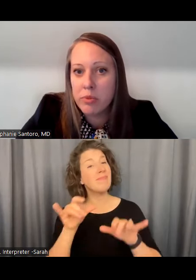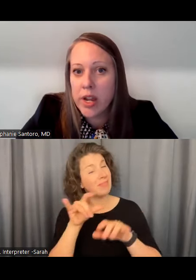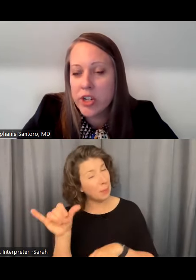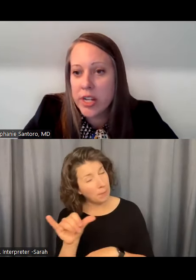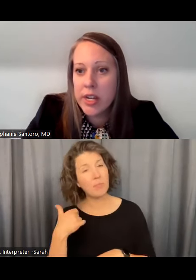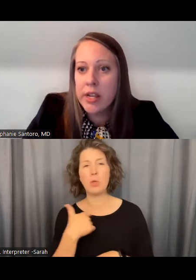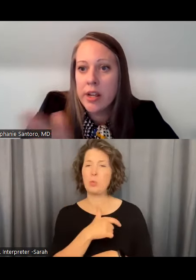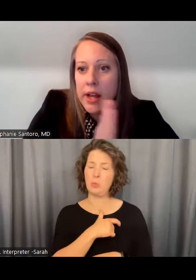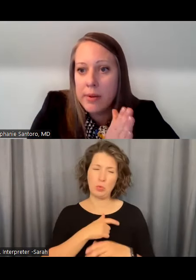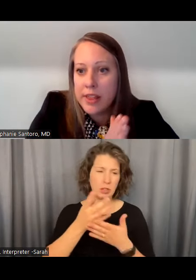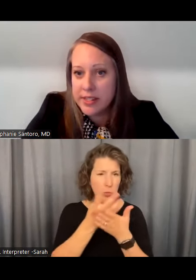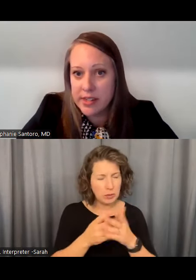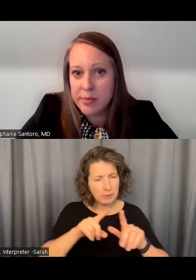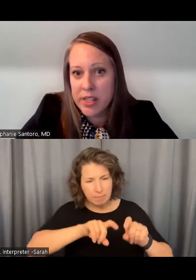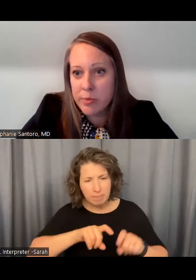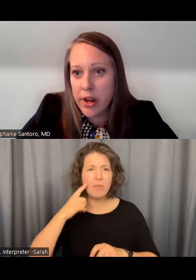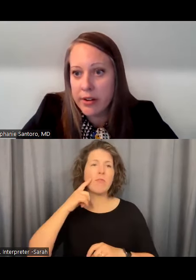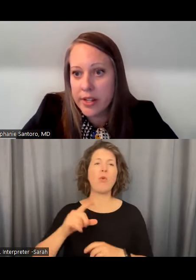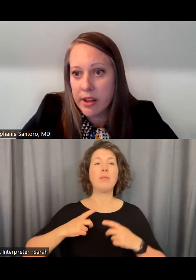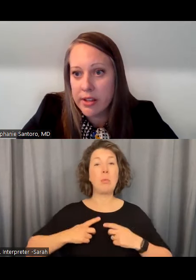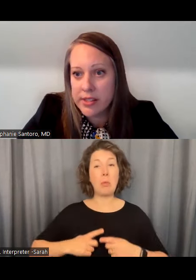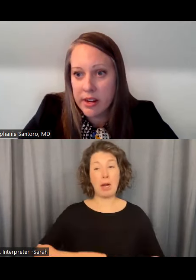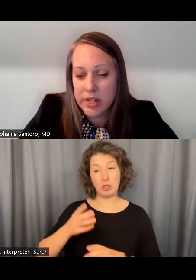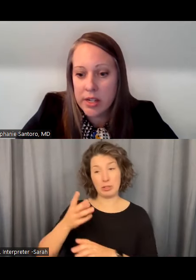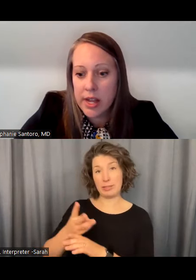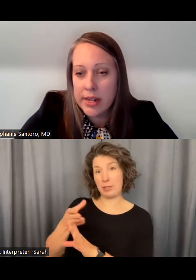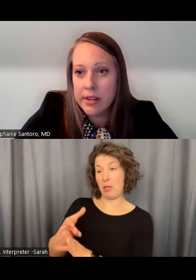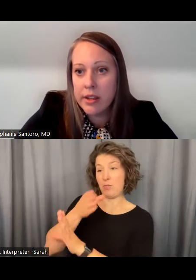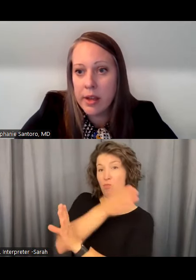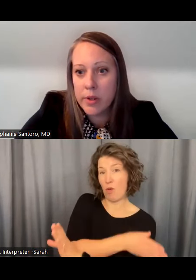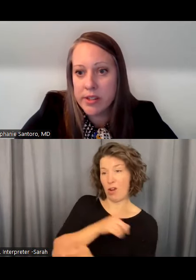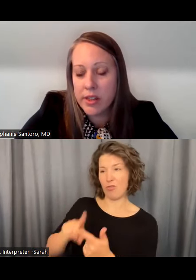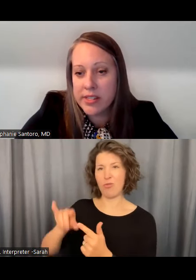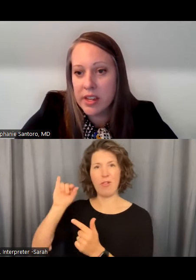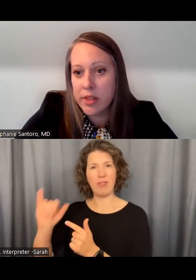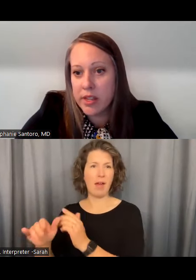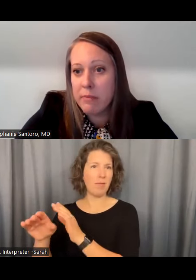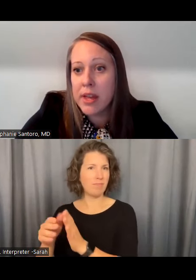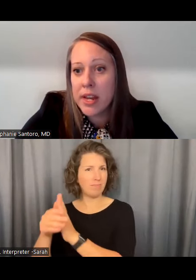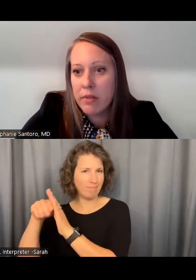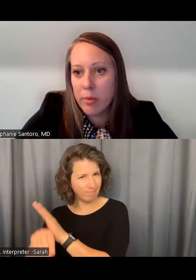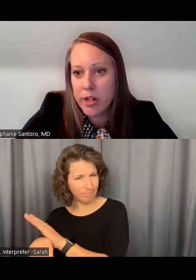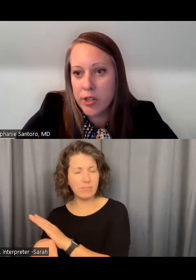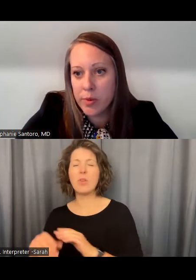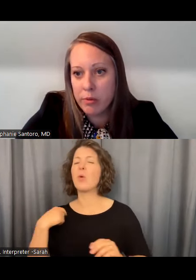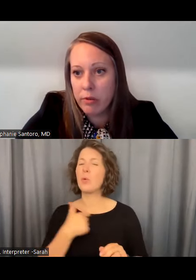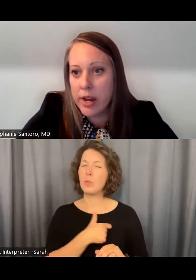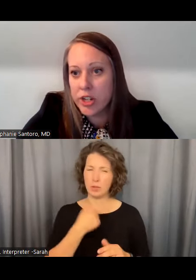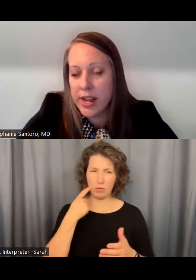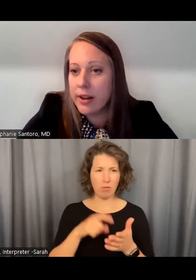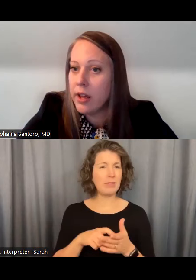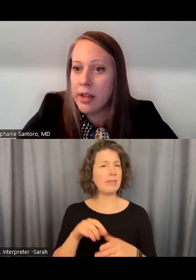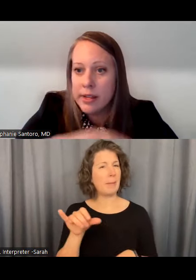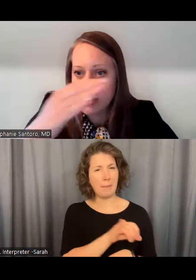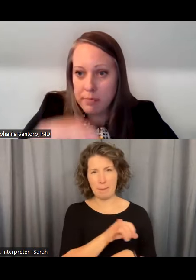of depression in the 6 months prior to the onset of decline. And we saw the same thing, that many of our patients with